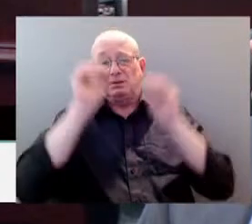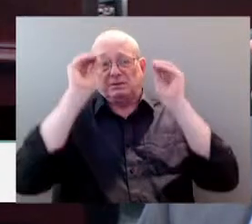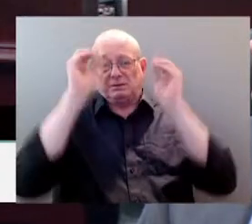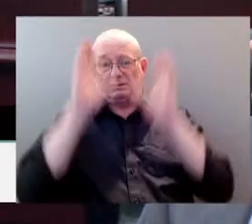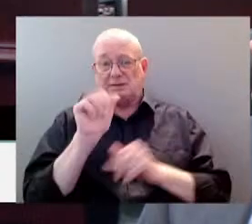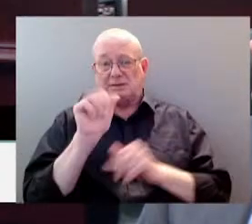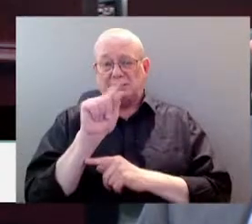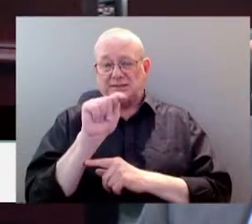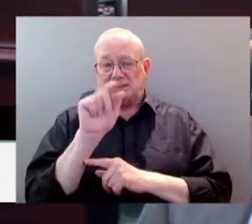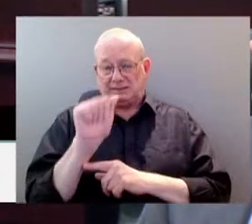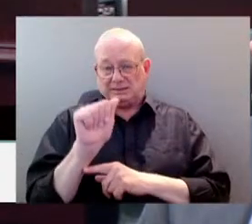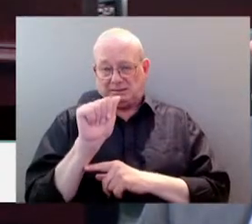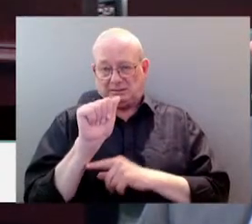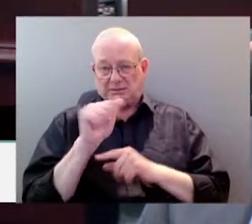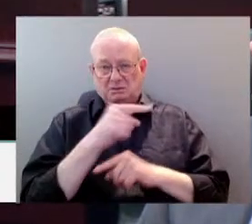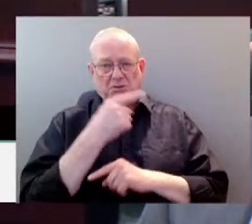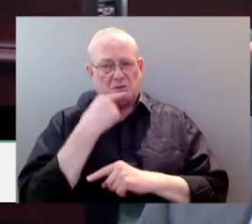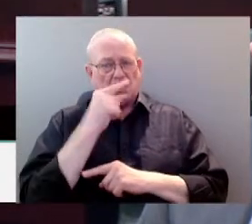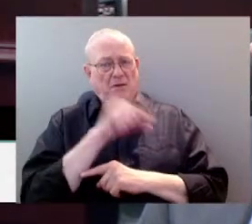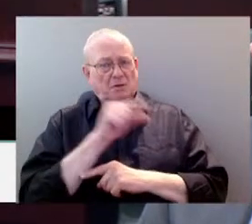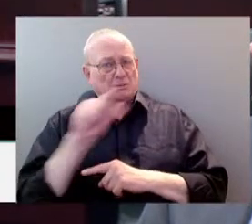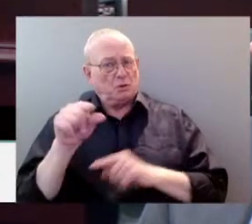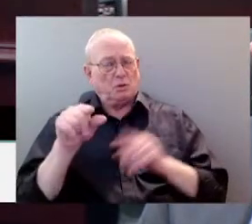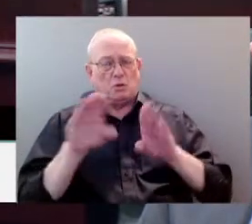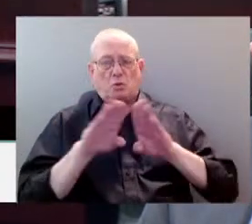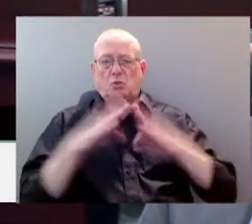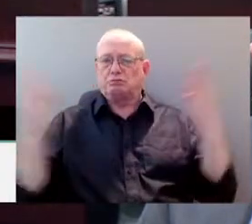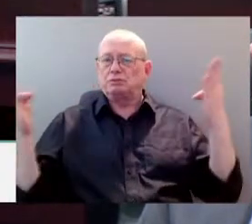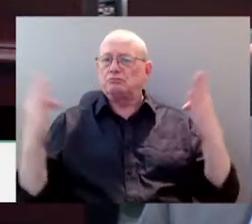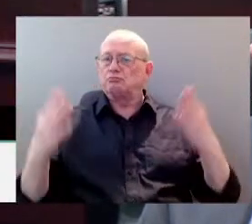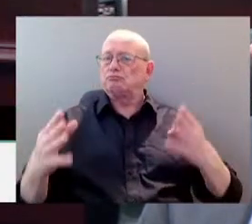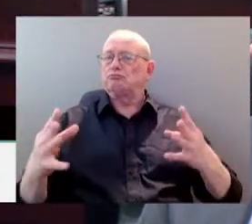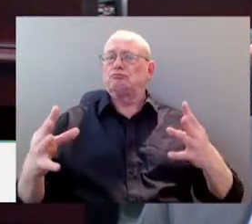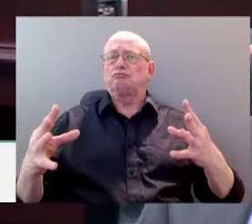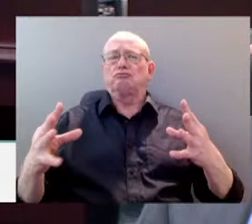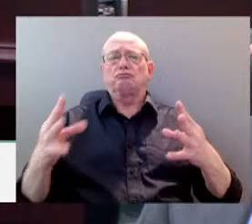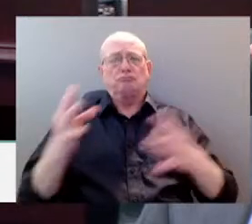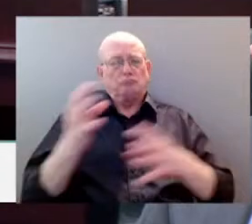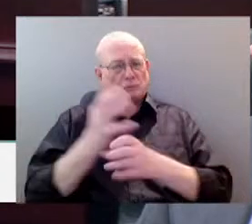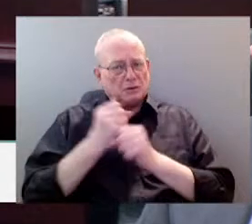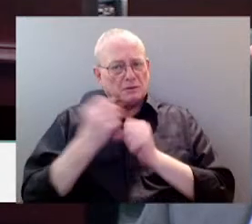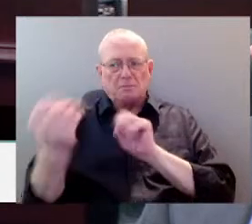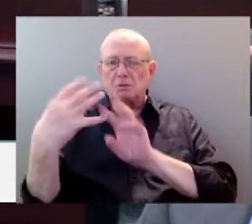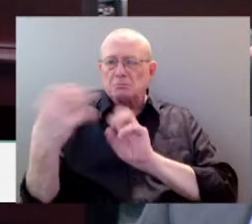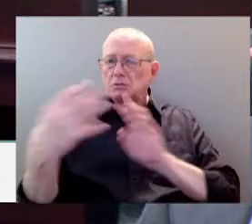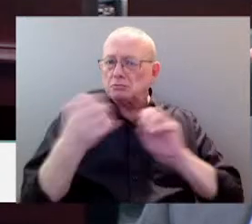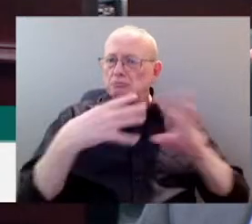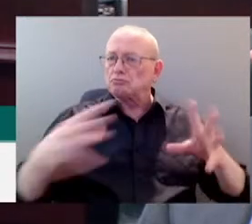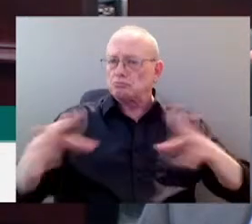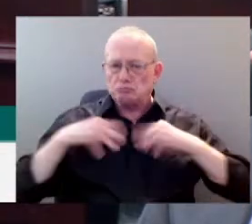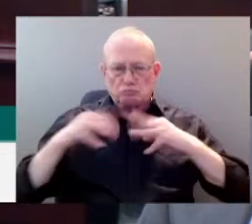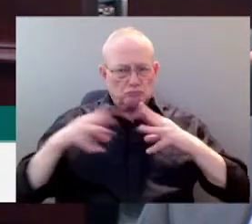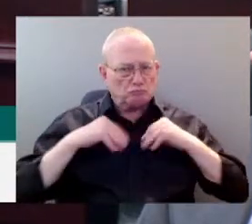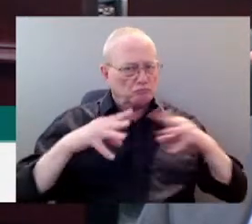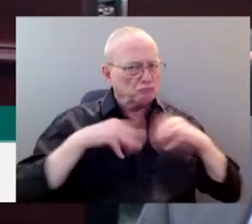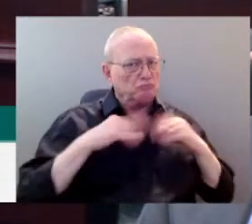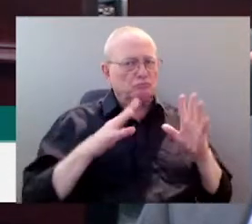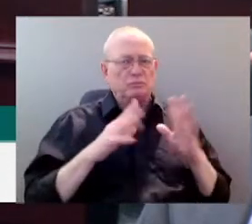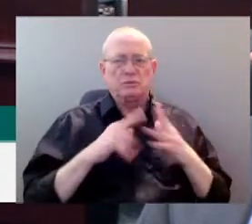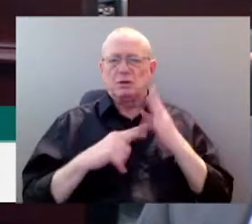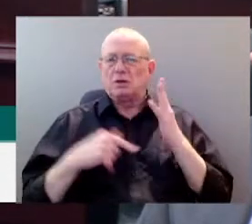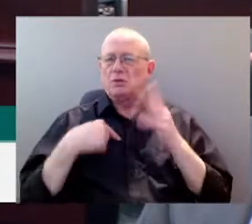receptive to receiving and acting on teacher advice on curriculum matters uh Mr Speaker we will continue to engage with all